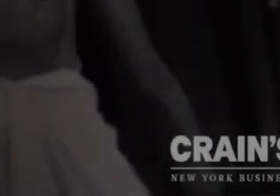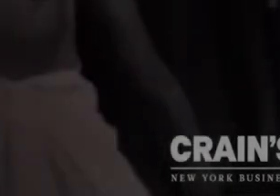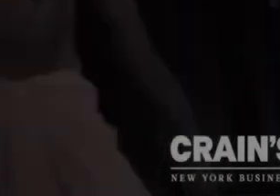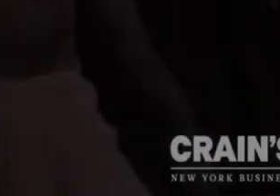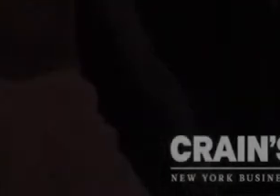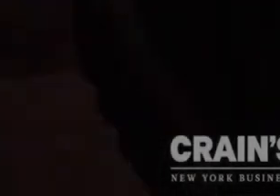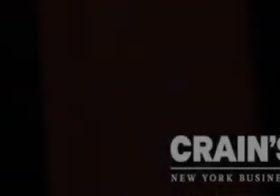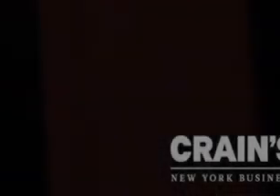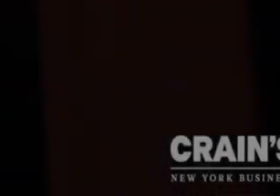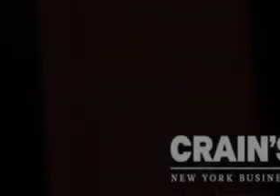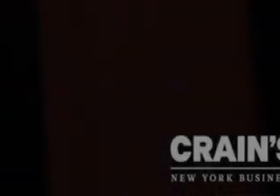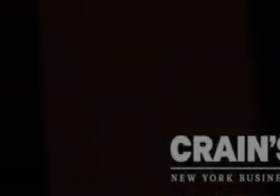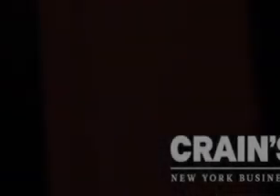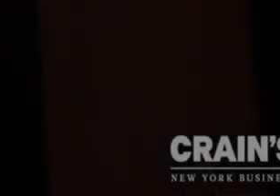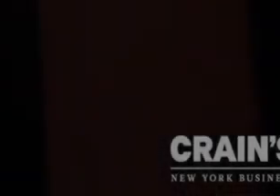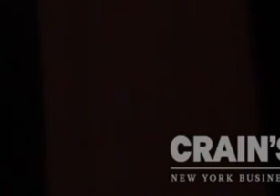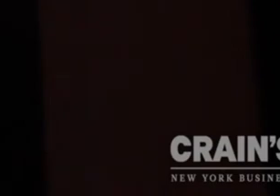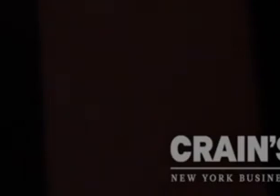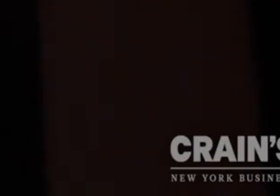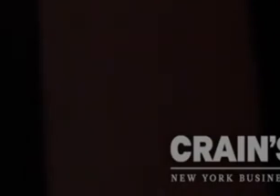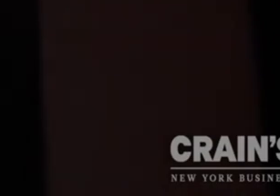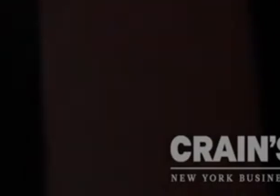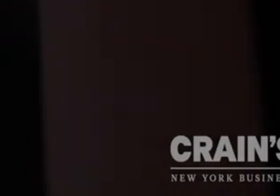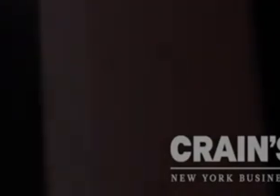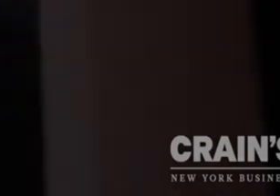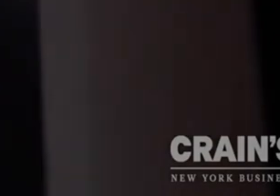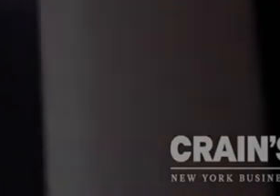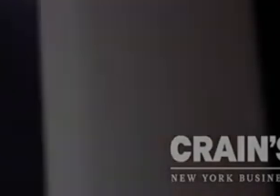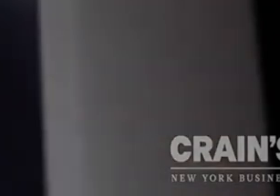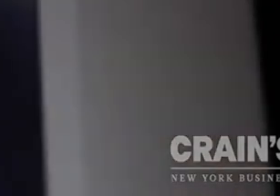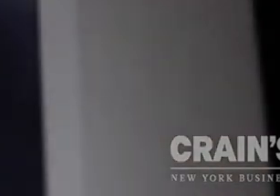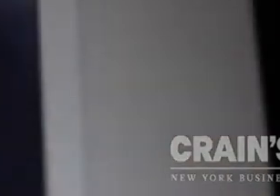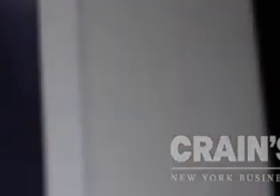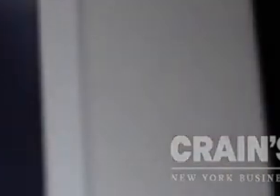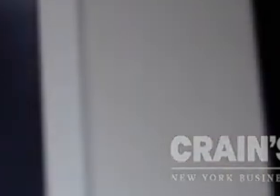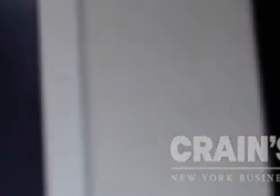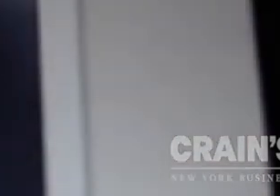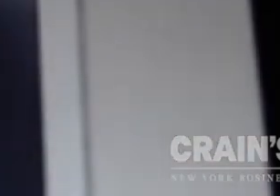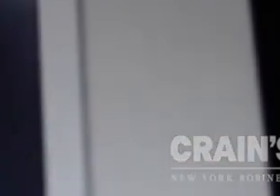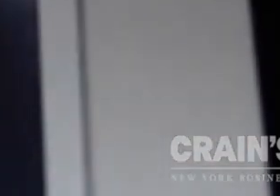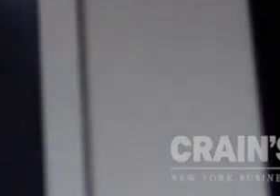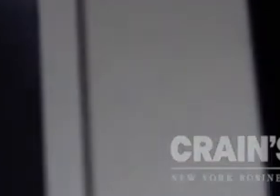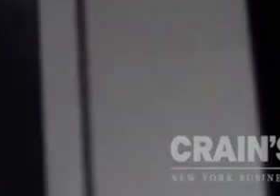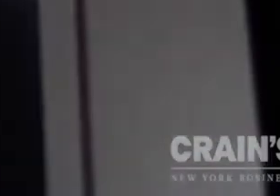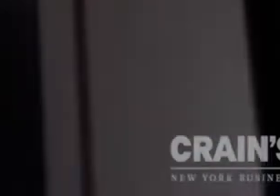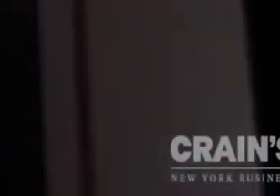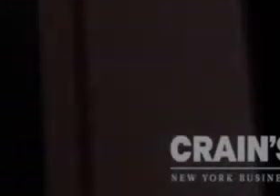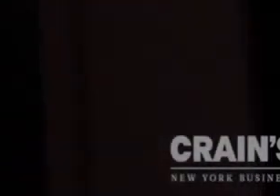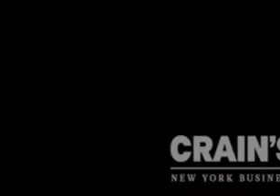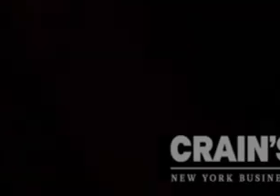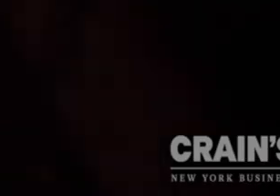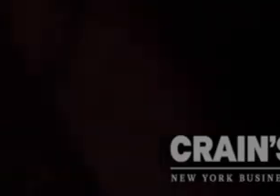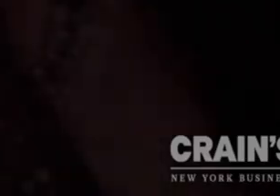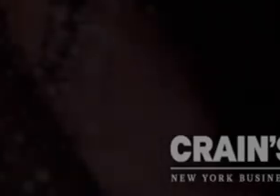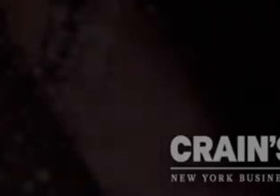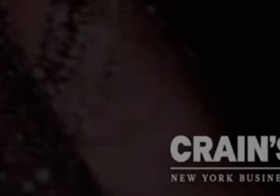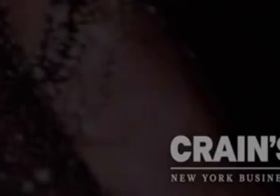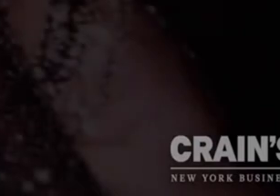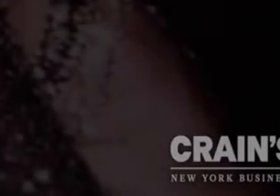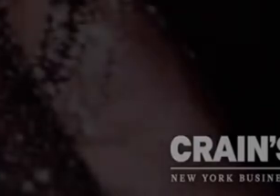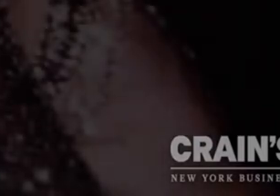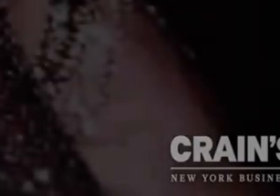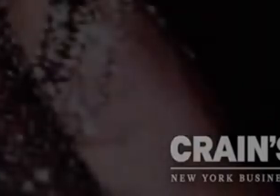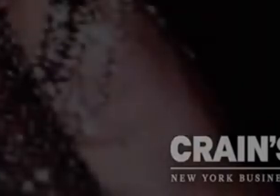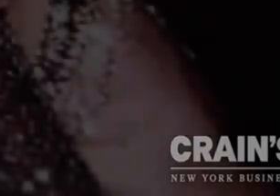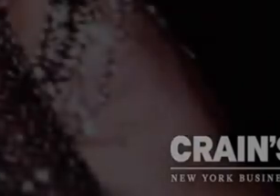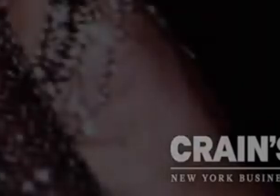It's very, very tough to be taken seriously. If you're not in the classic field, ballet, modern dance, forget